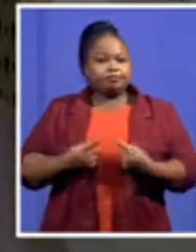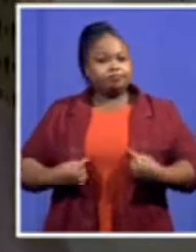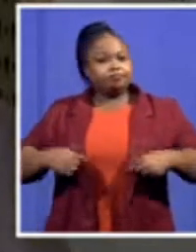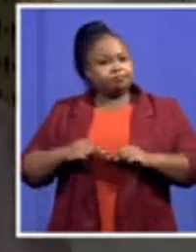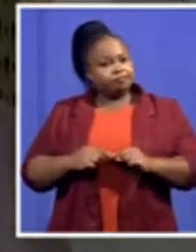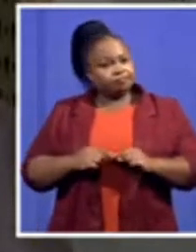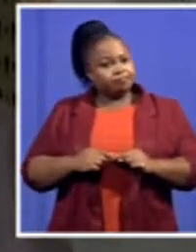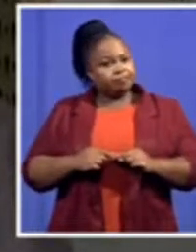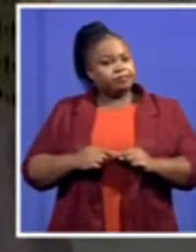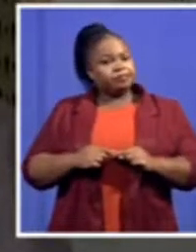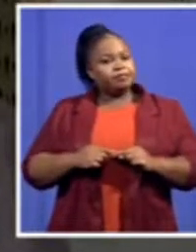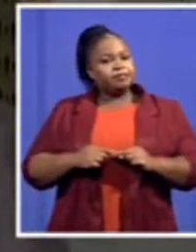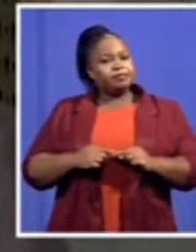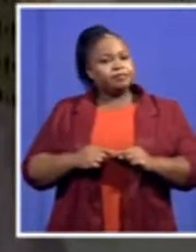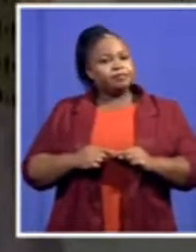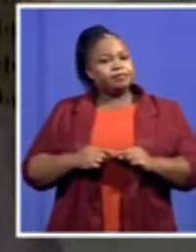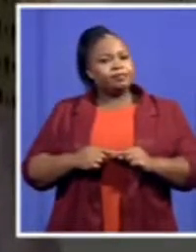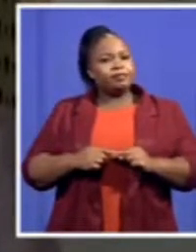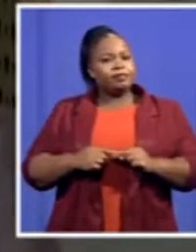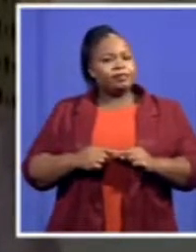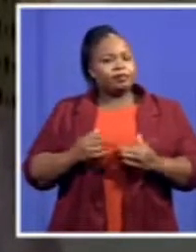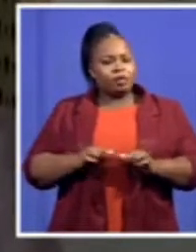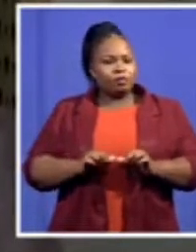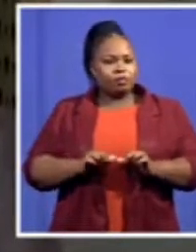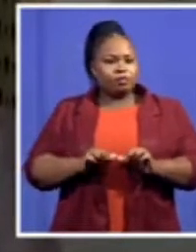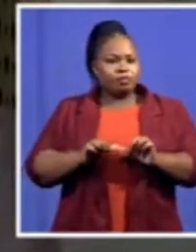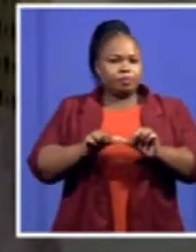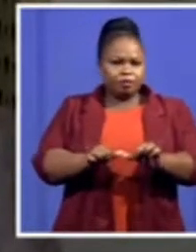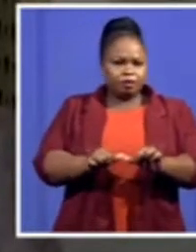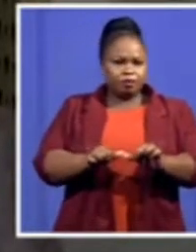have been on the path to respond to